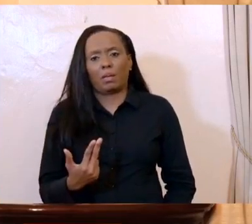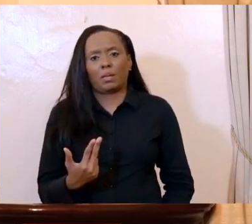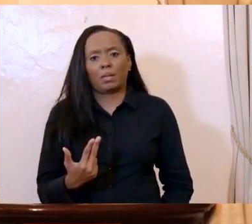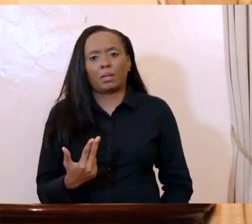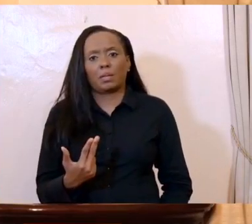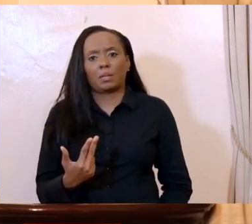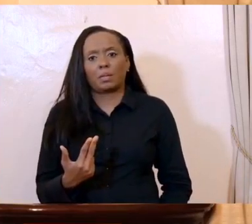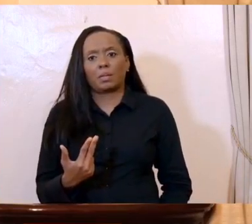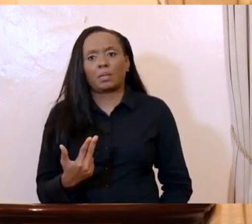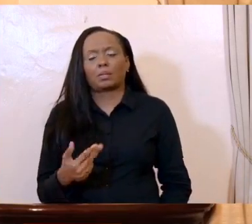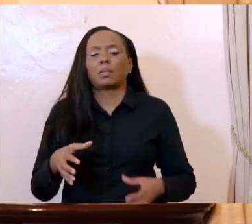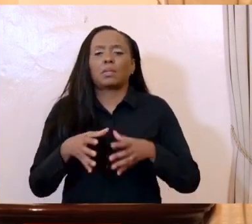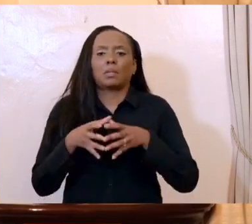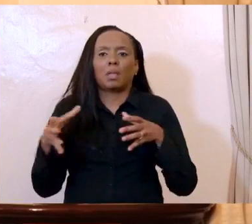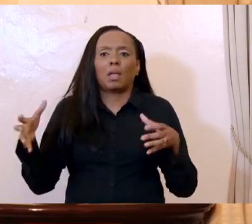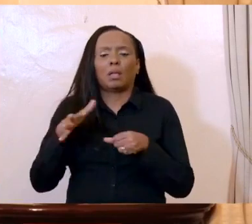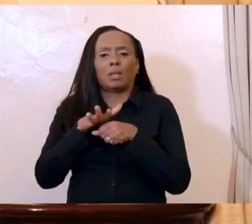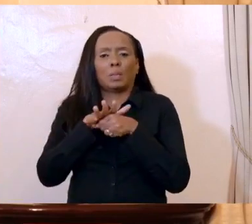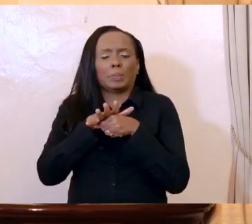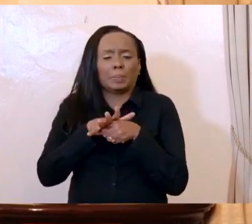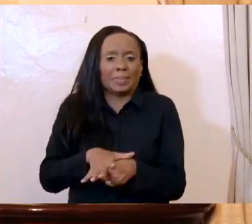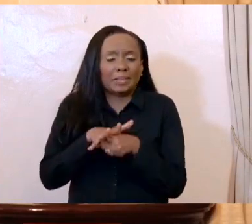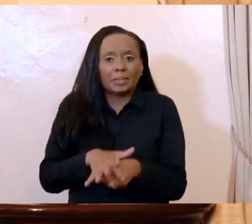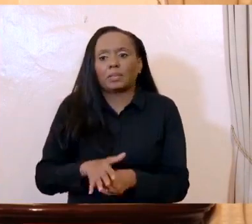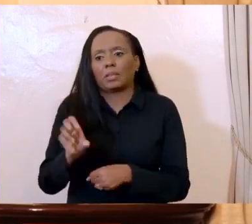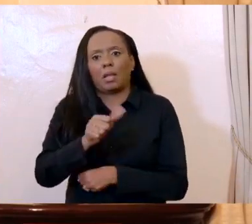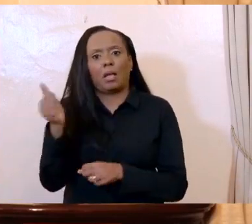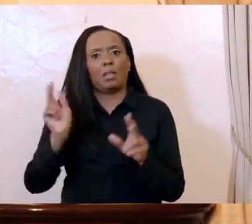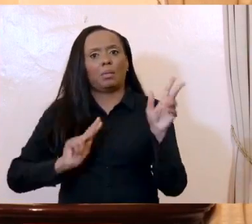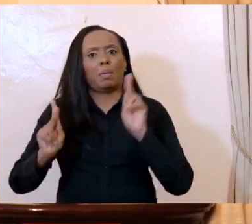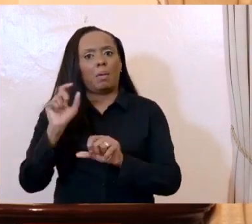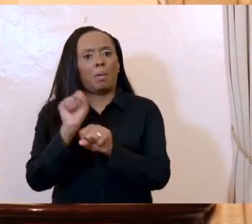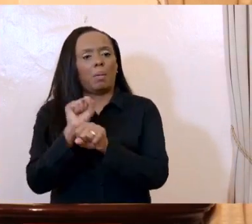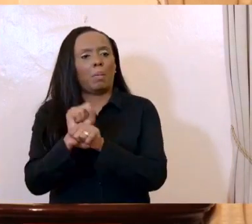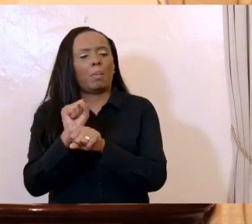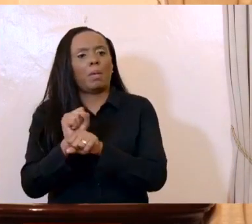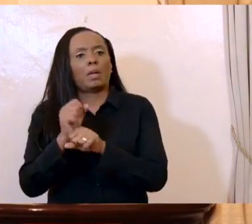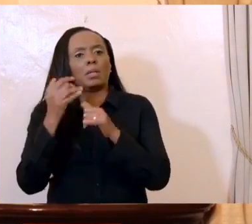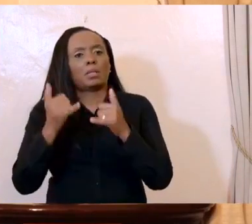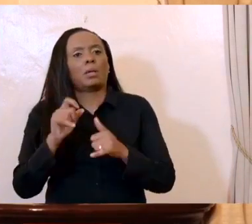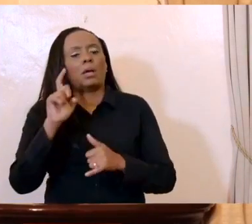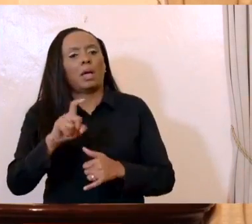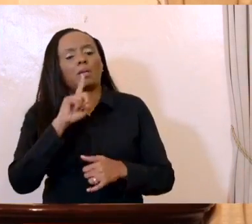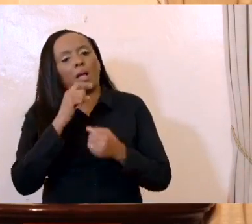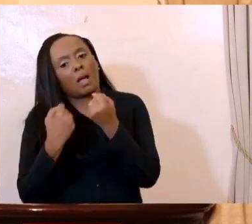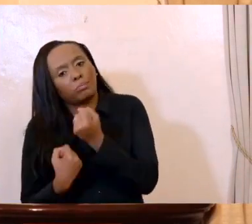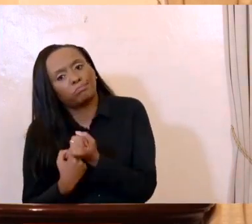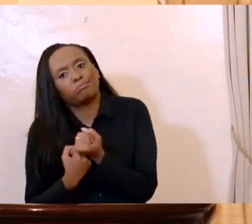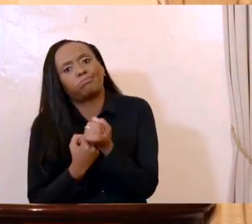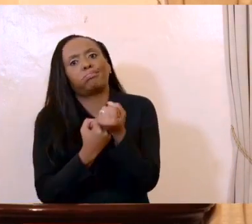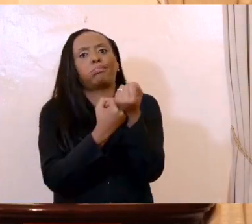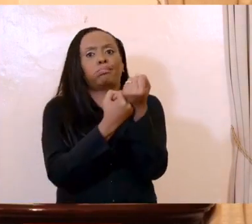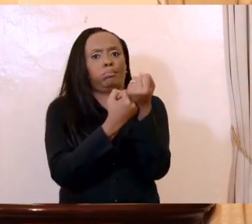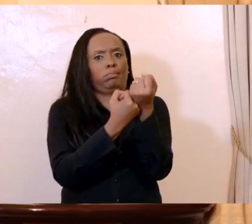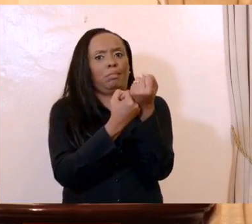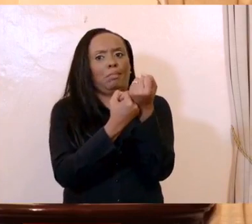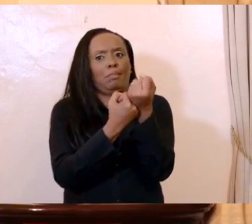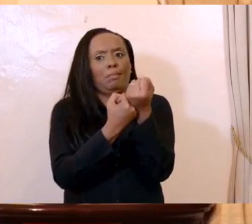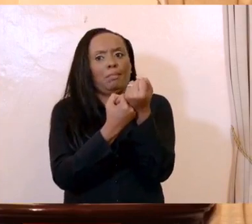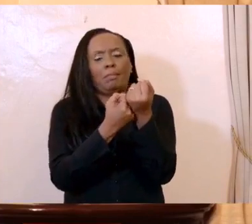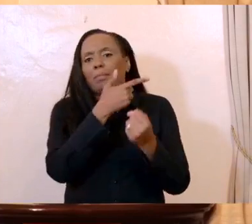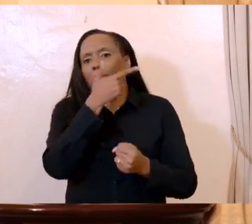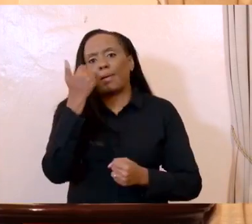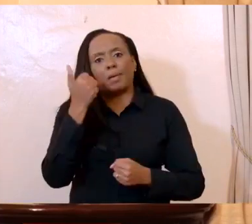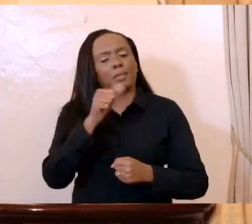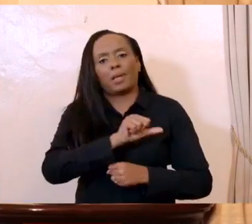puts incredible pressure on the other officers who have to pick up the slack, some of whom came out of quarantine, some of whom came out of isolation